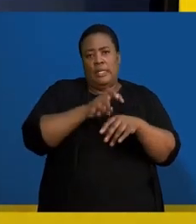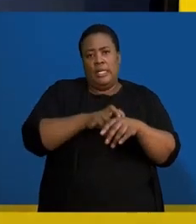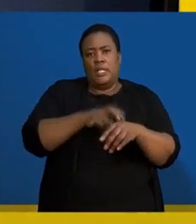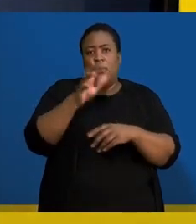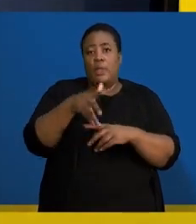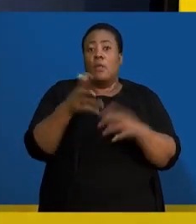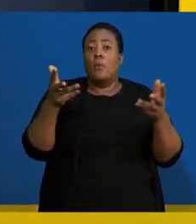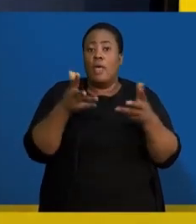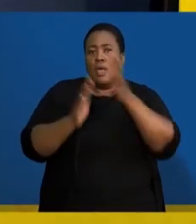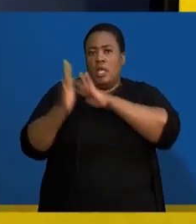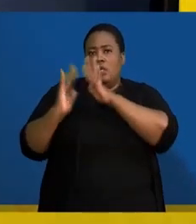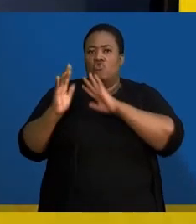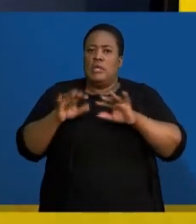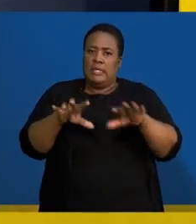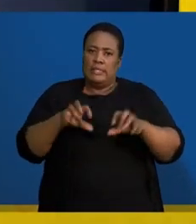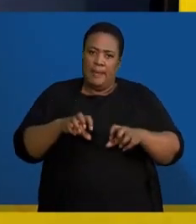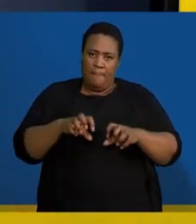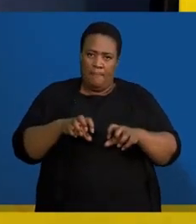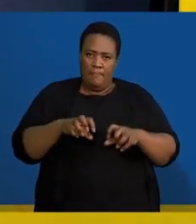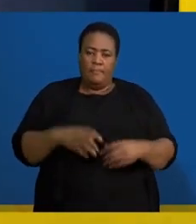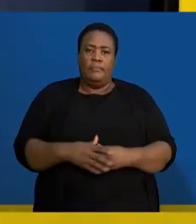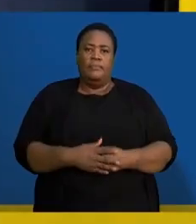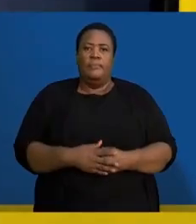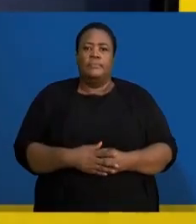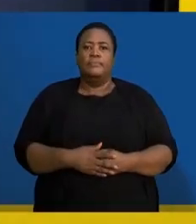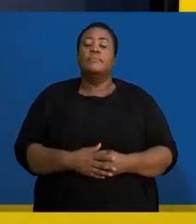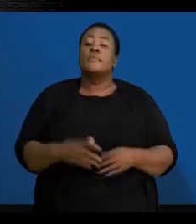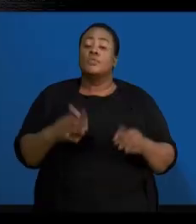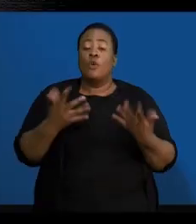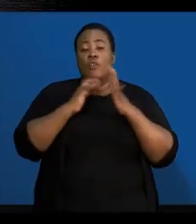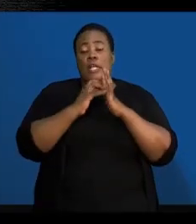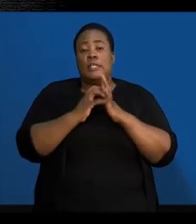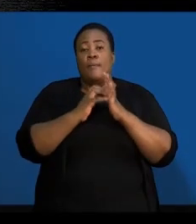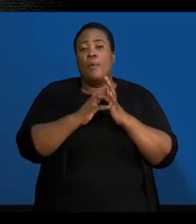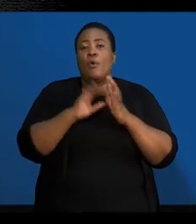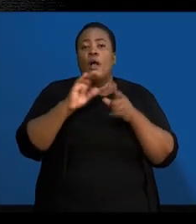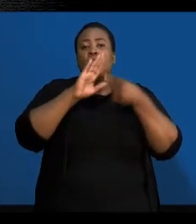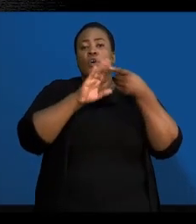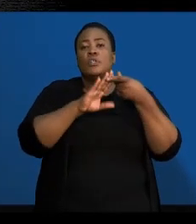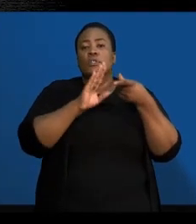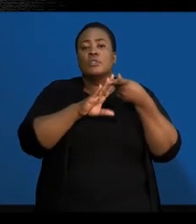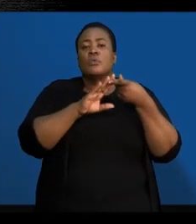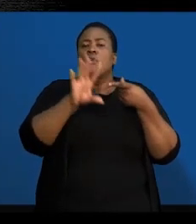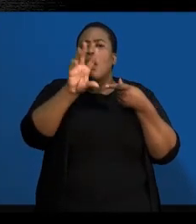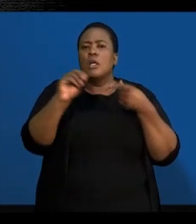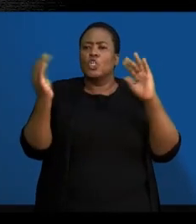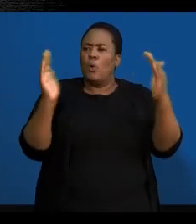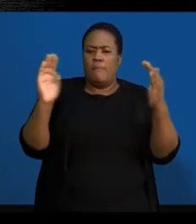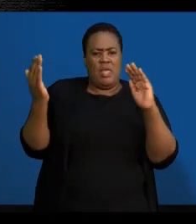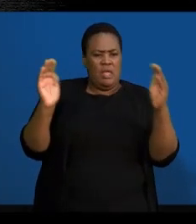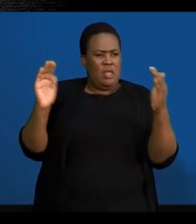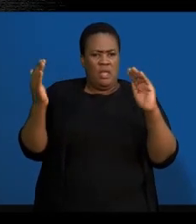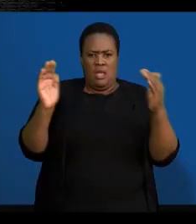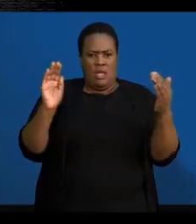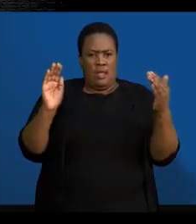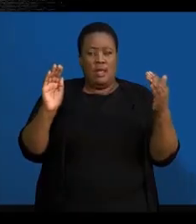exam because we know historians like doing those things. So, for instance, if you look at the first one, when you're asked to compare, obviously